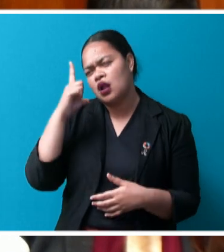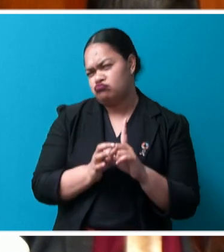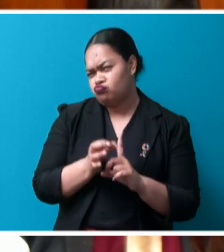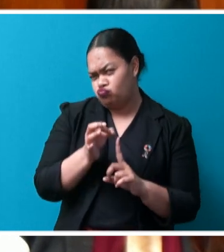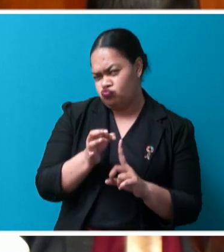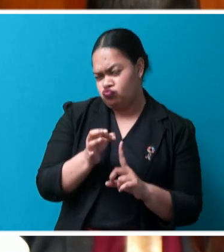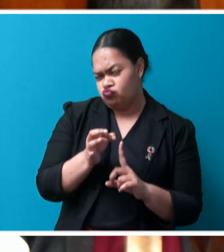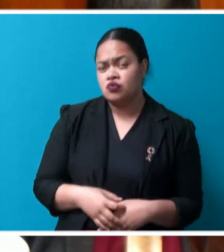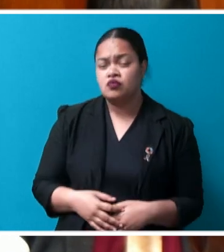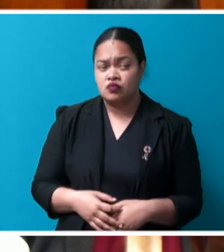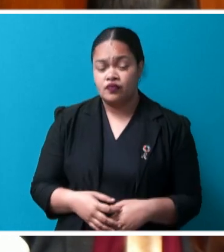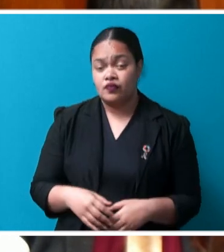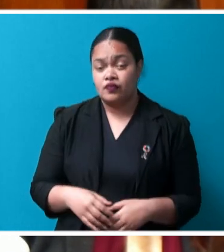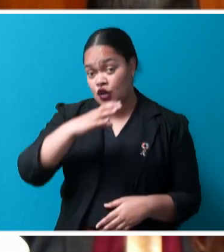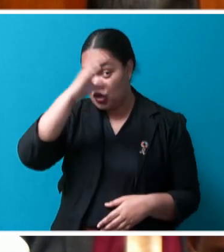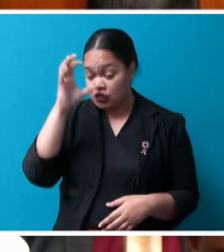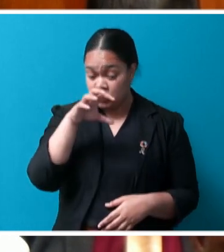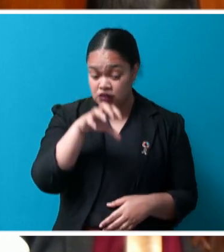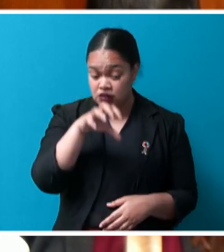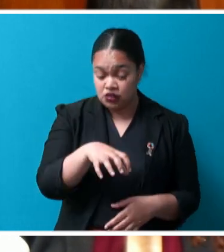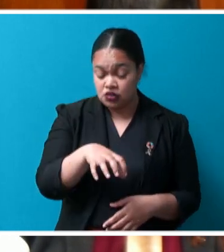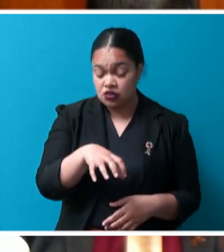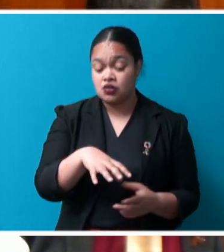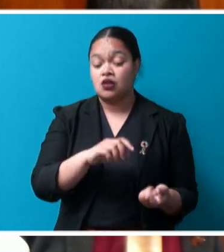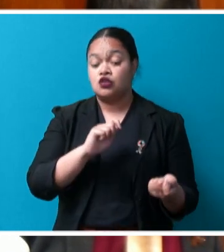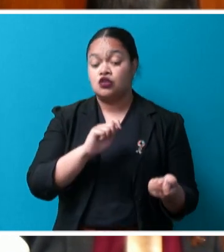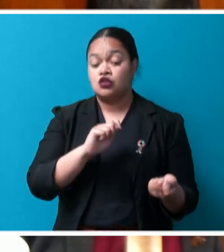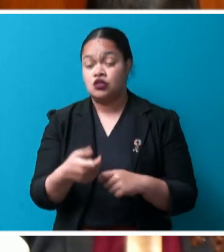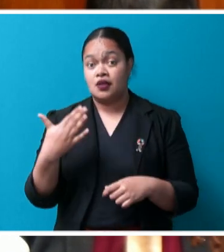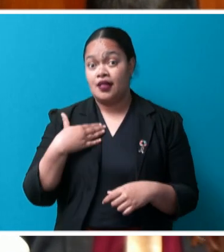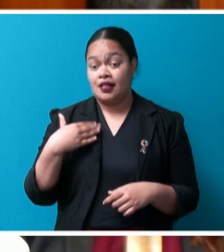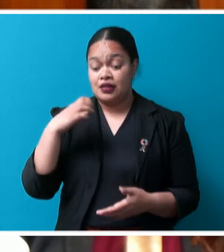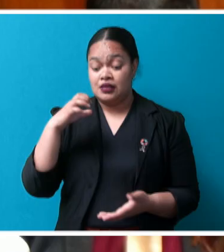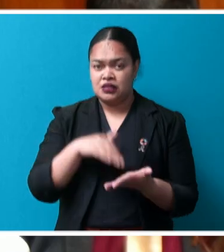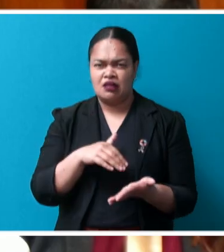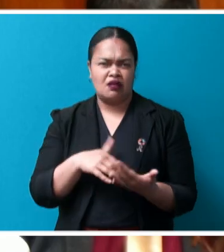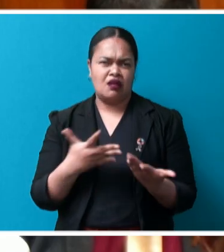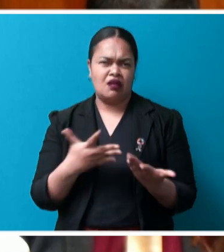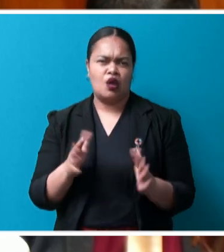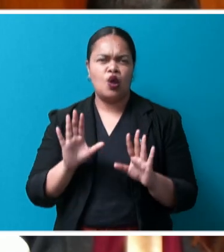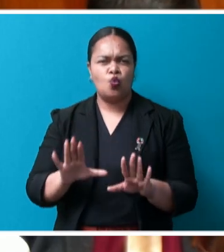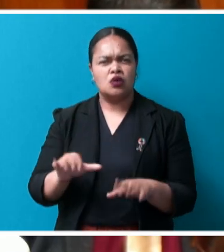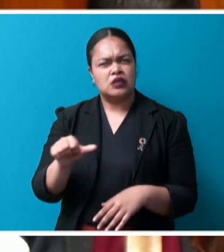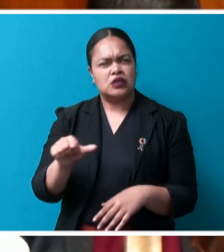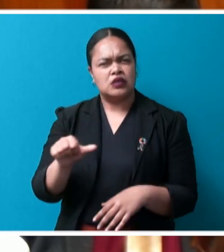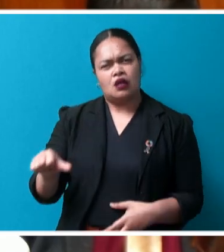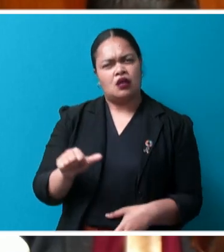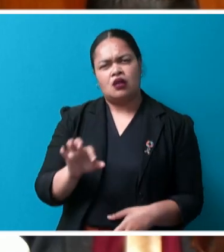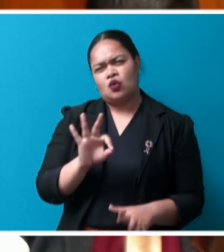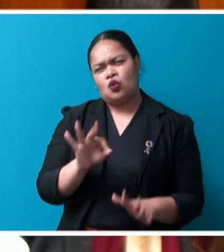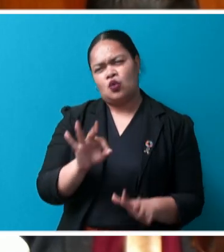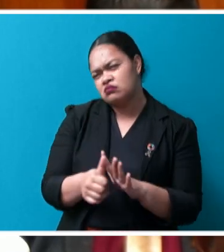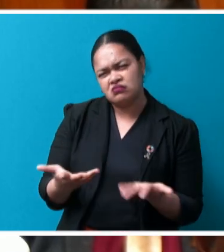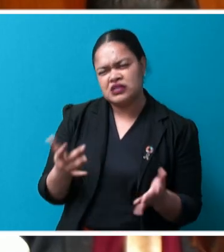we actually upgrade from nursing station to health center, the number grows, but we actually have seen that waiting area is an issue whichever health center you